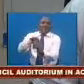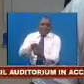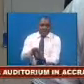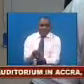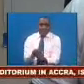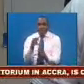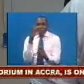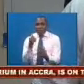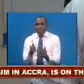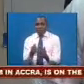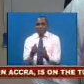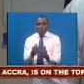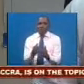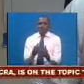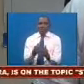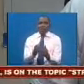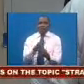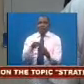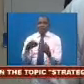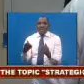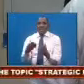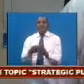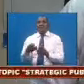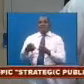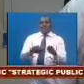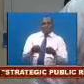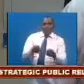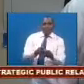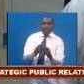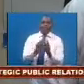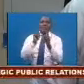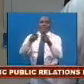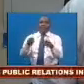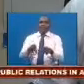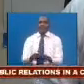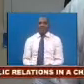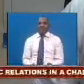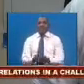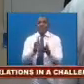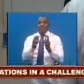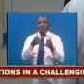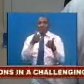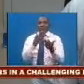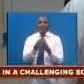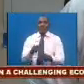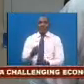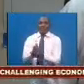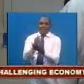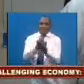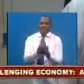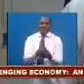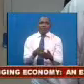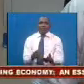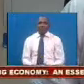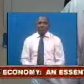triggers your water heater to start heating, so that once you reach home, the water is ready for you to have a bath. Or it could start a